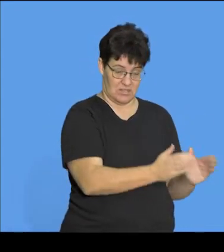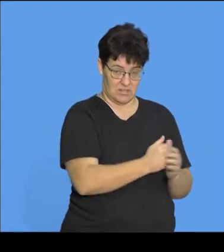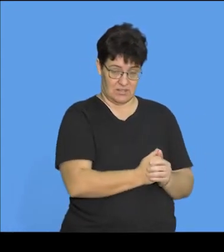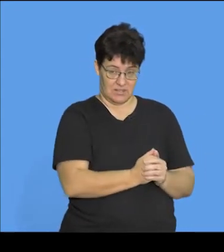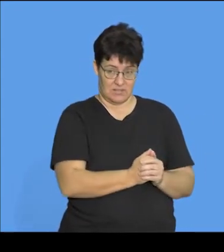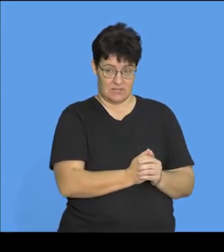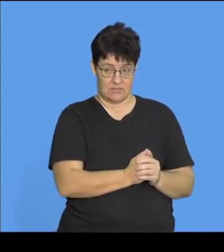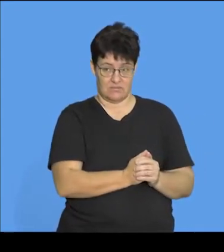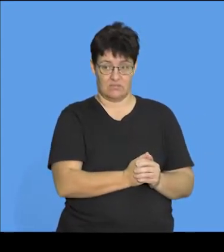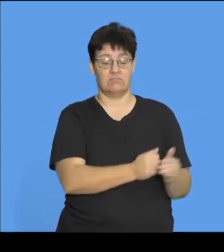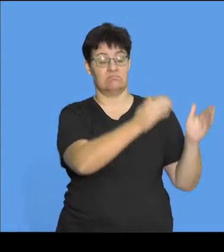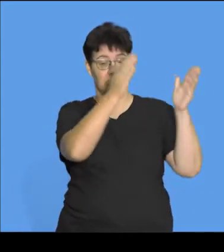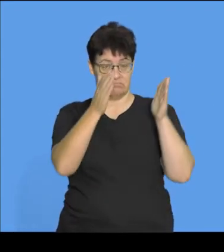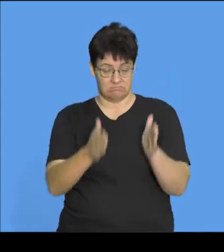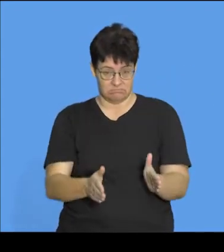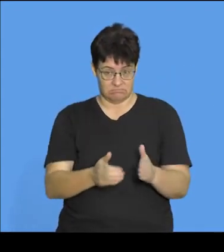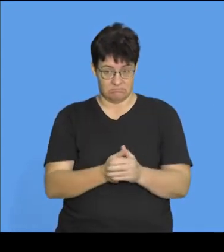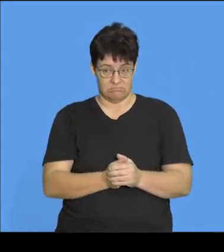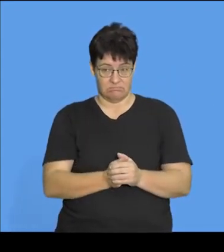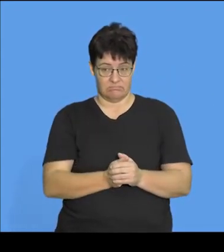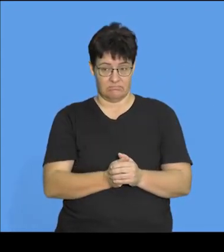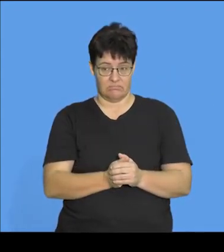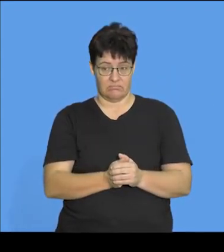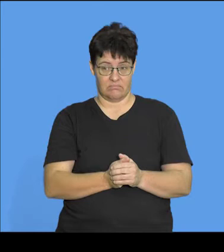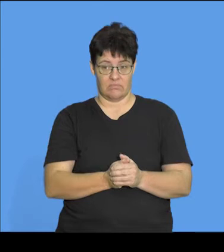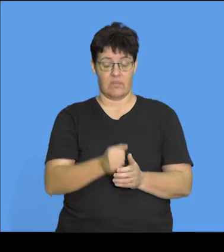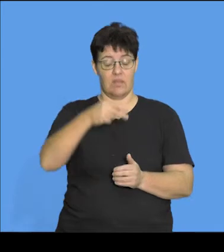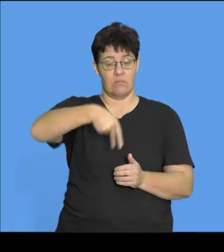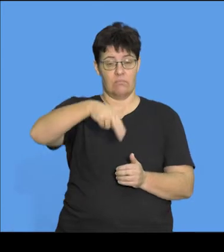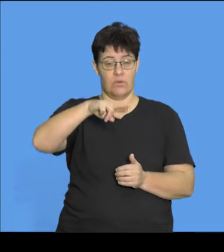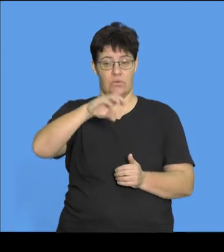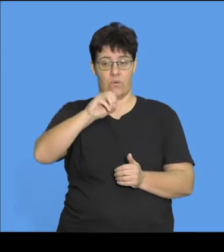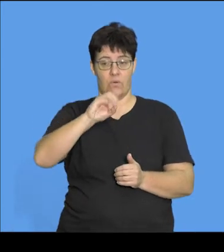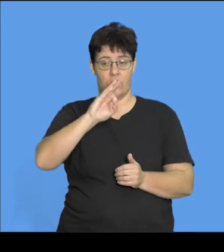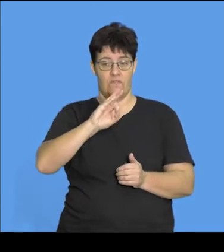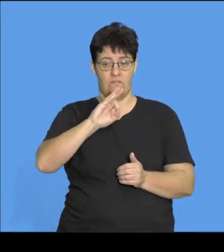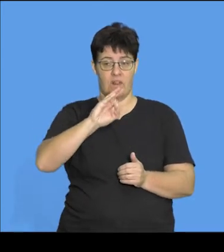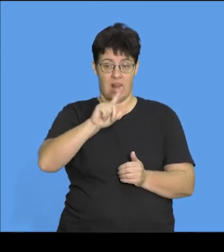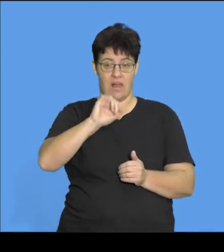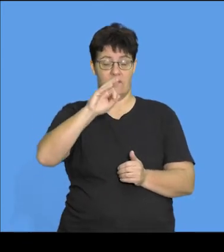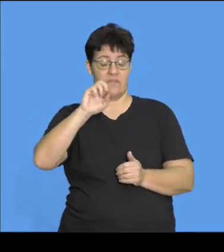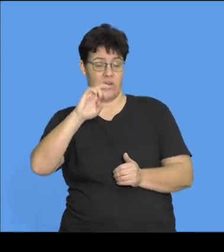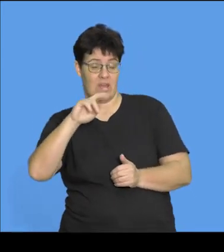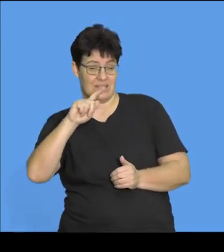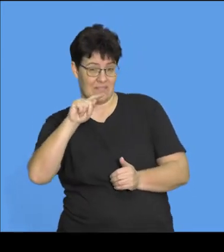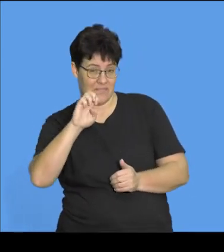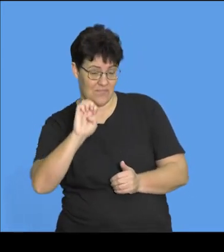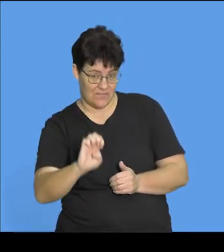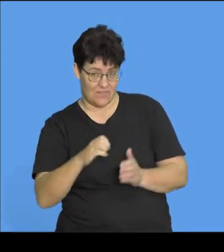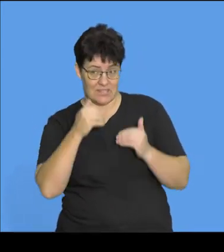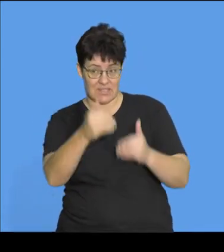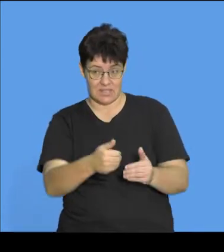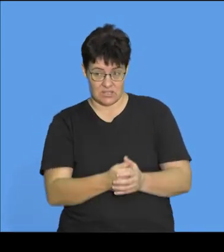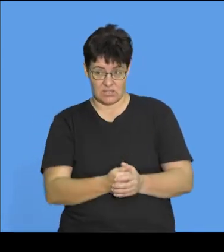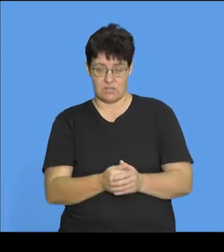We also refer to the process of the proliferative stage, as well as the last phase